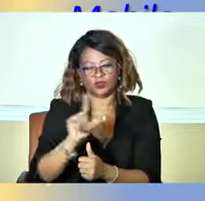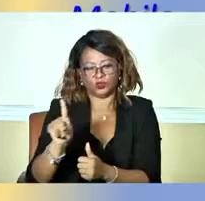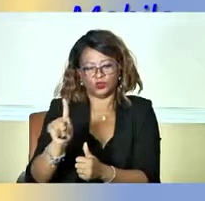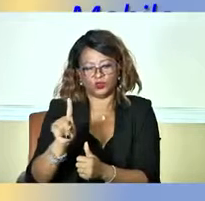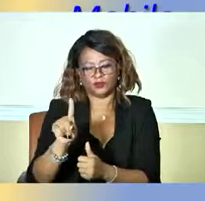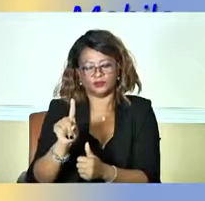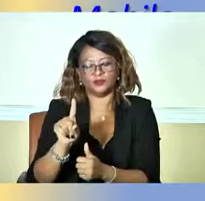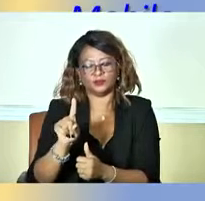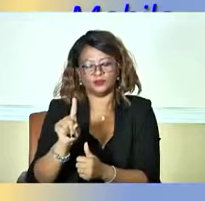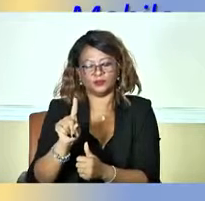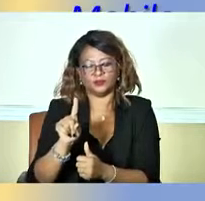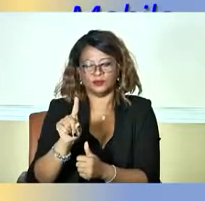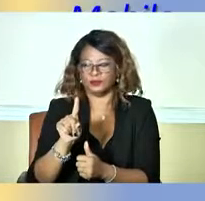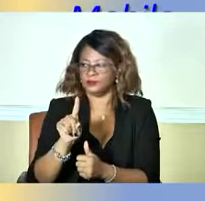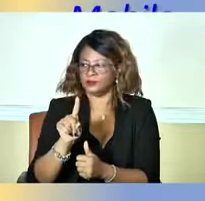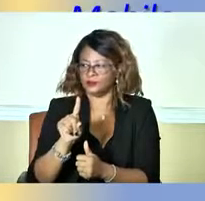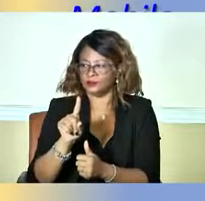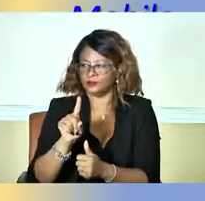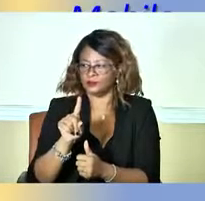825-4321.